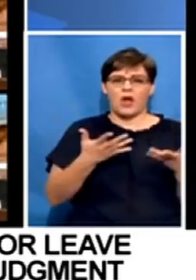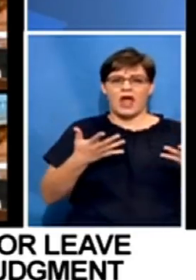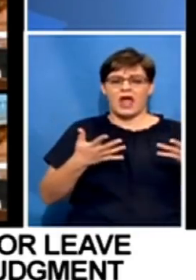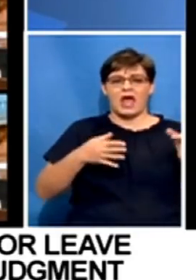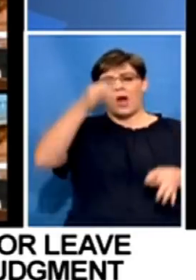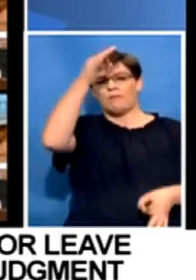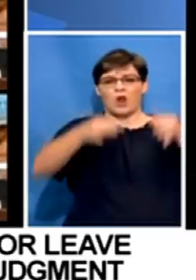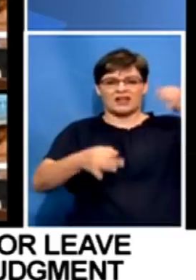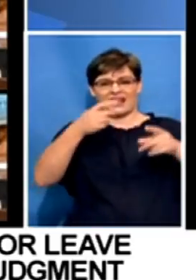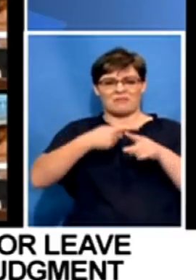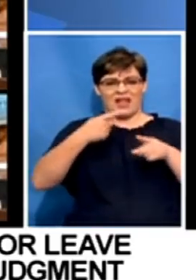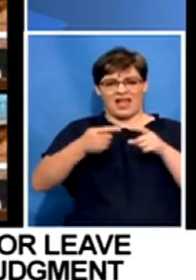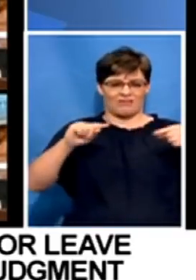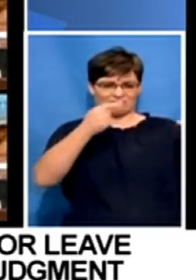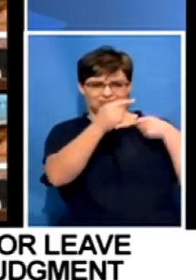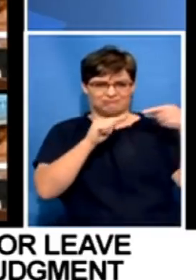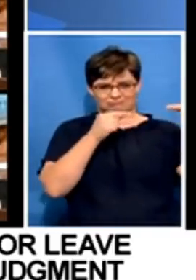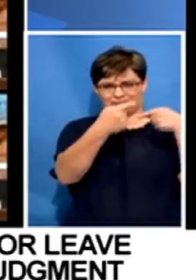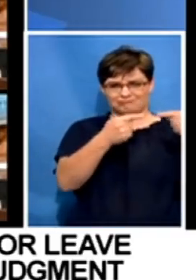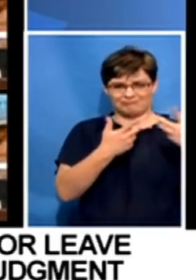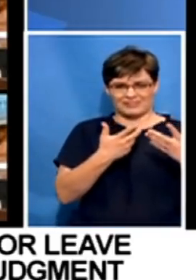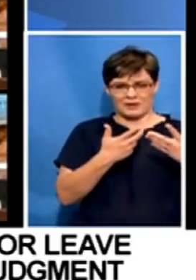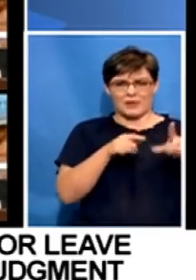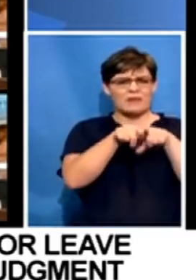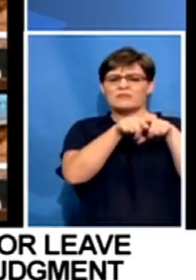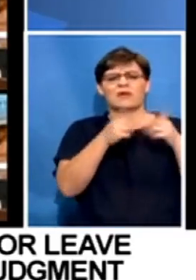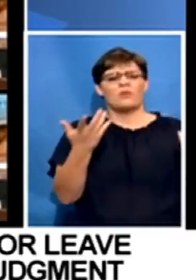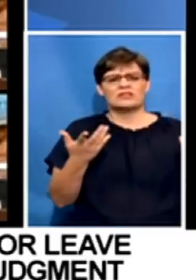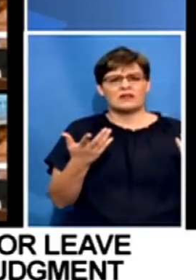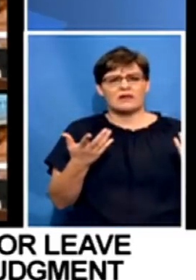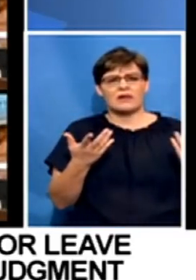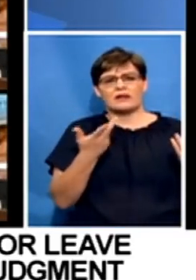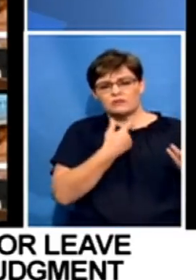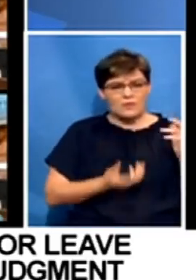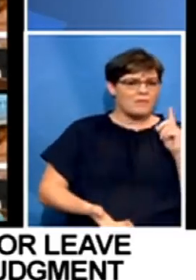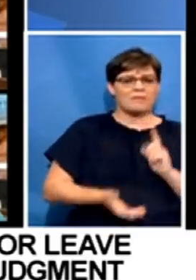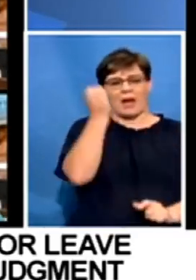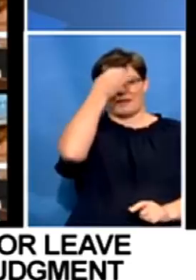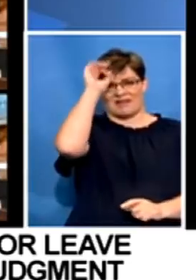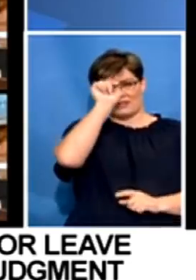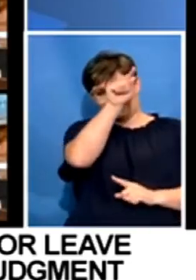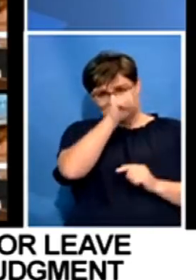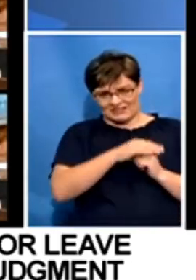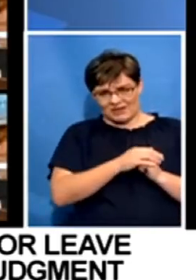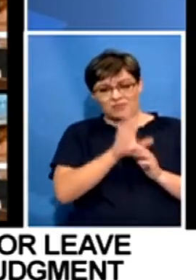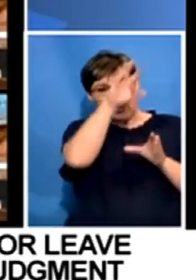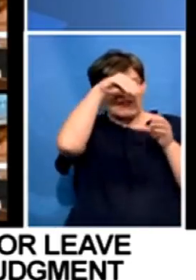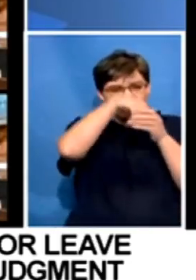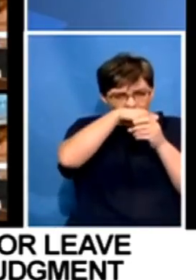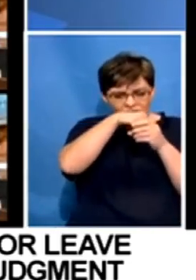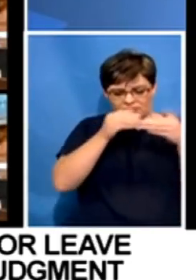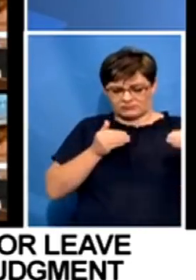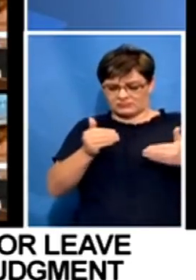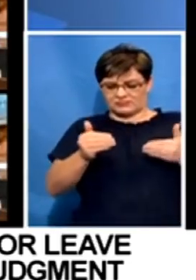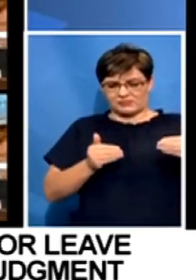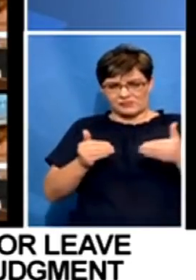in order to capture the state. It means to be part of the ruling elites, either in the local